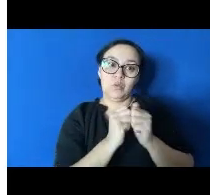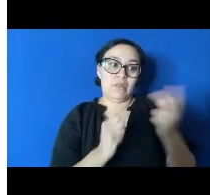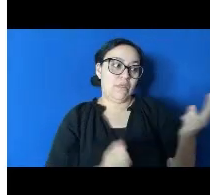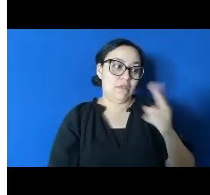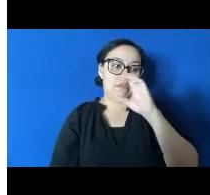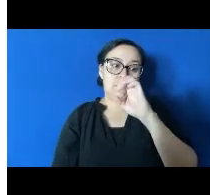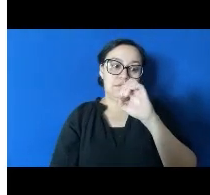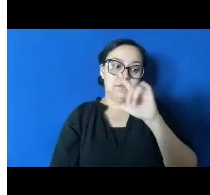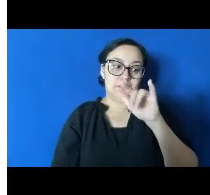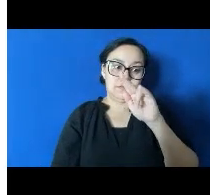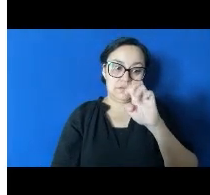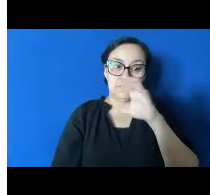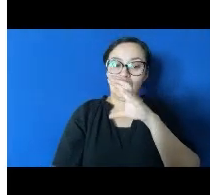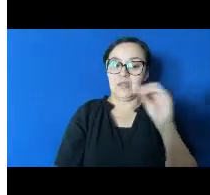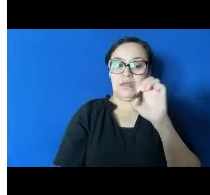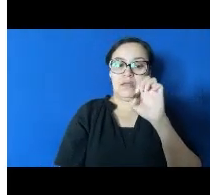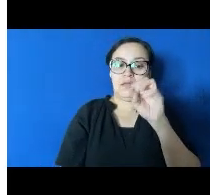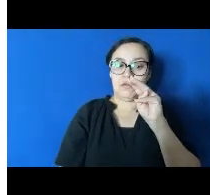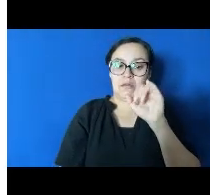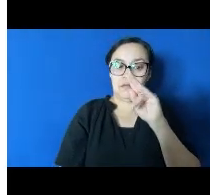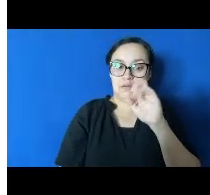have to say about this